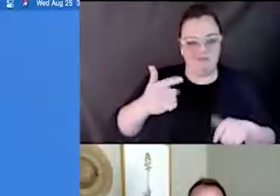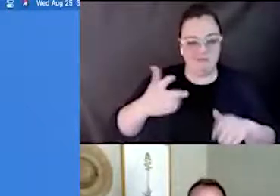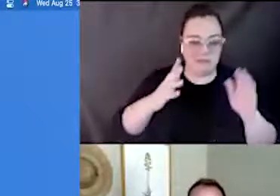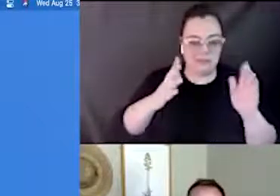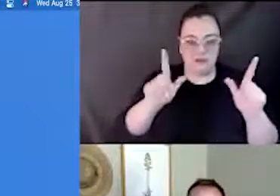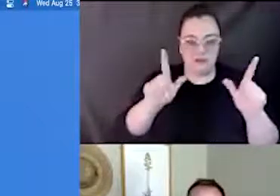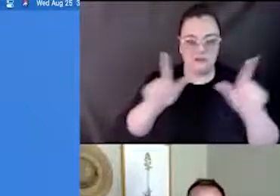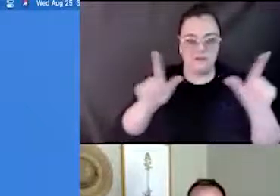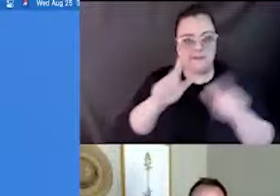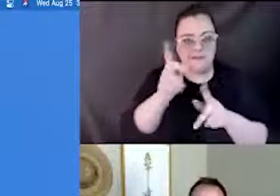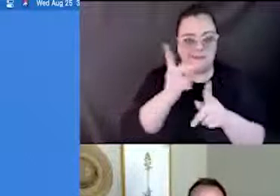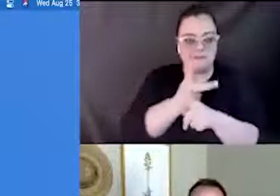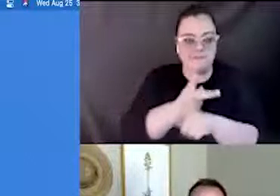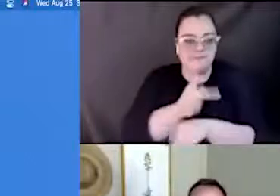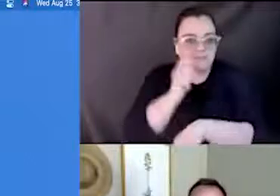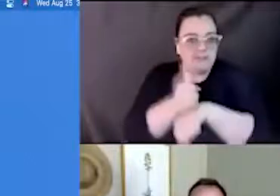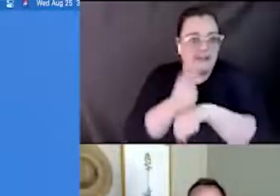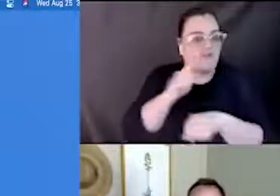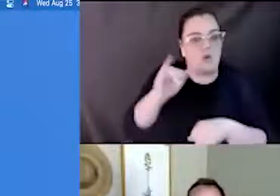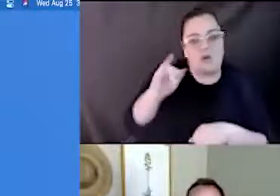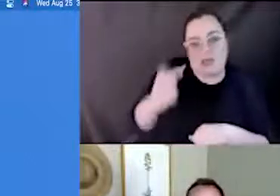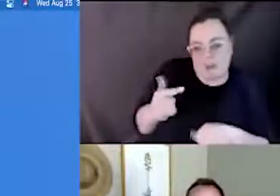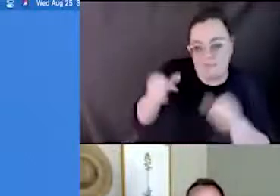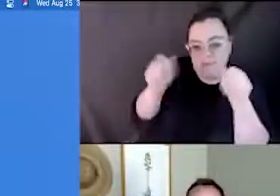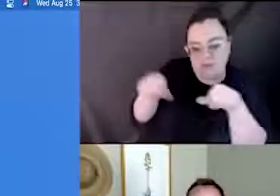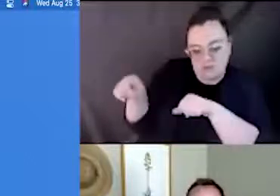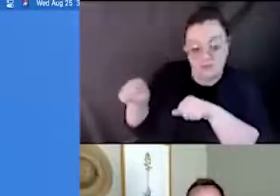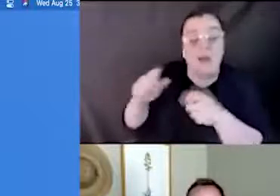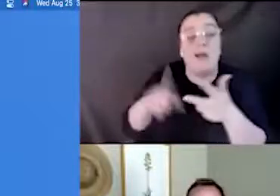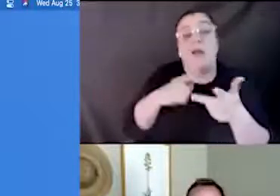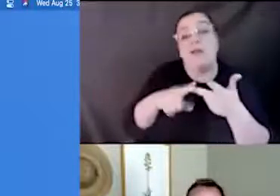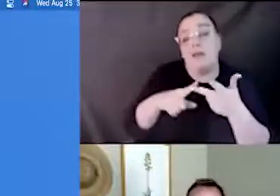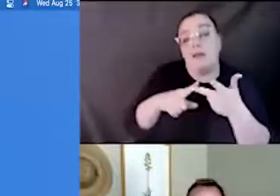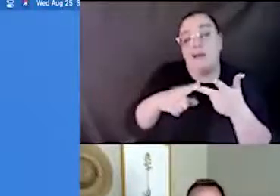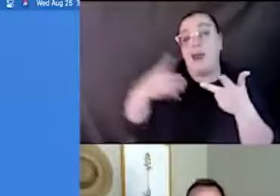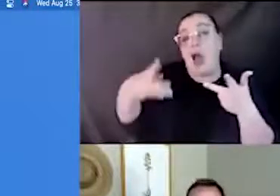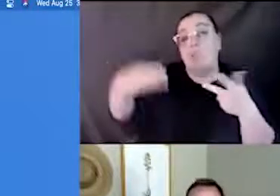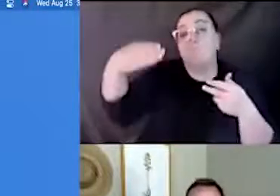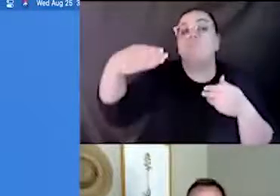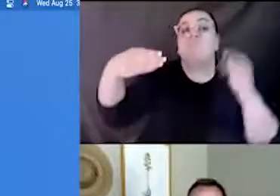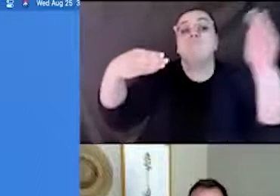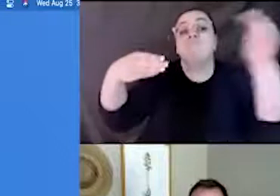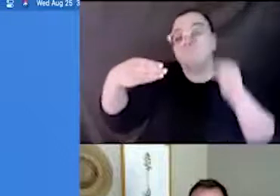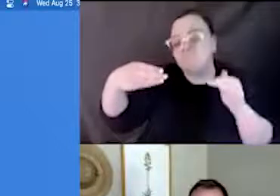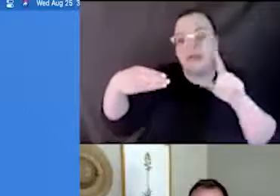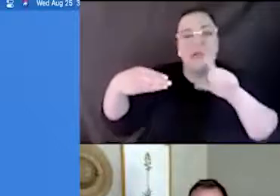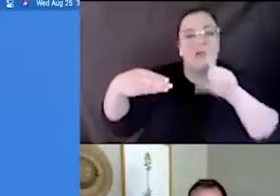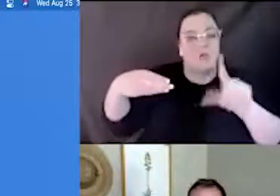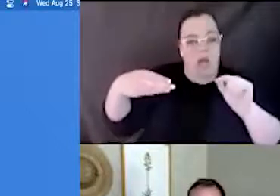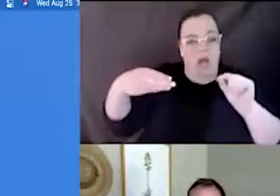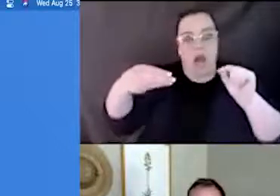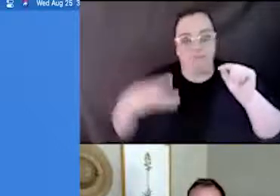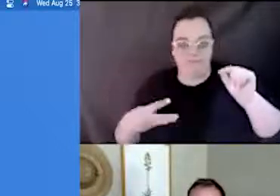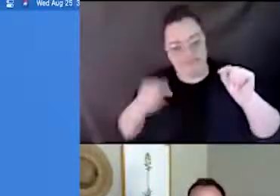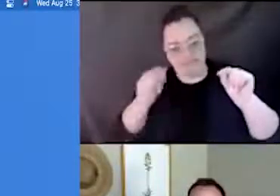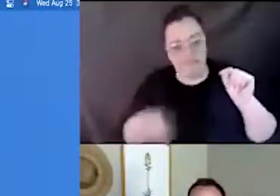in a smaller or different other kind of ratio. And then also I can collapse this, and then I can click on the Twitter section